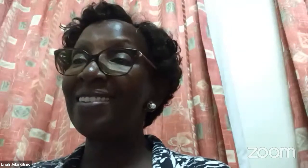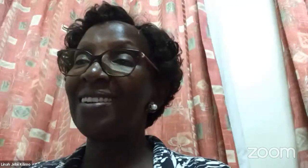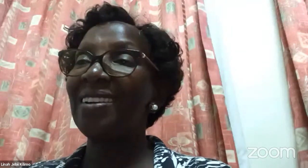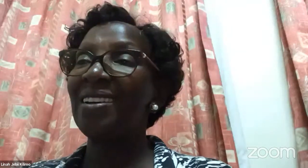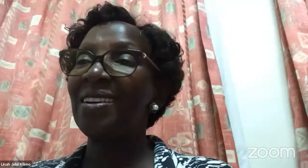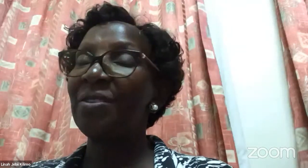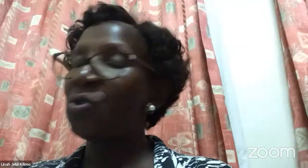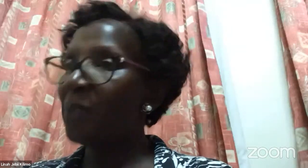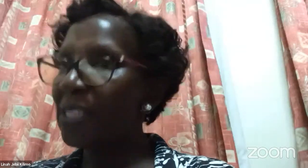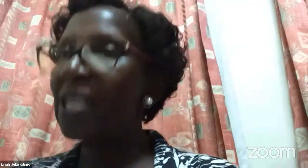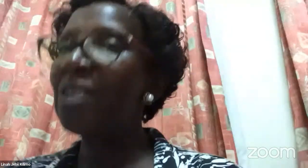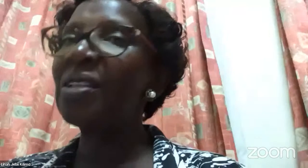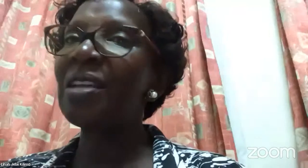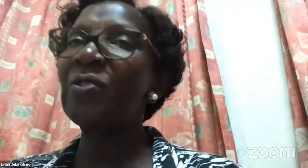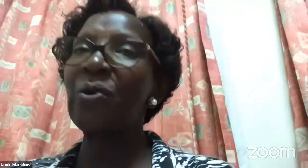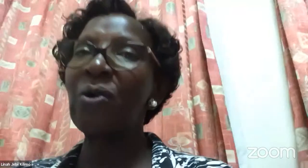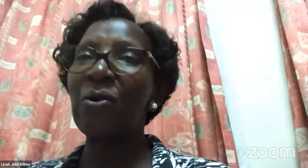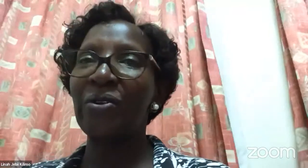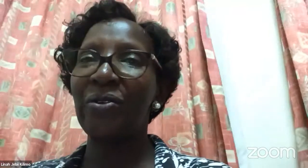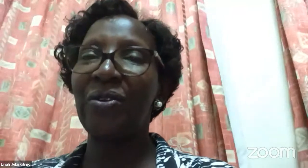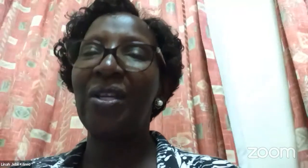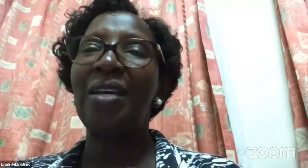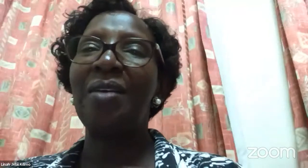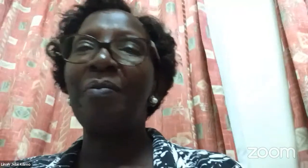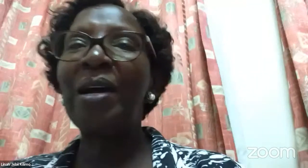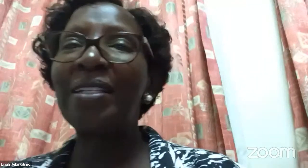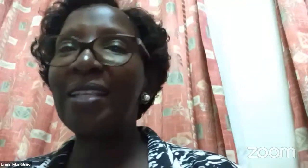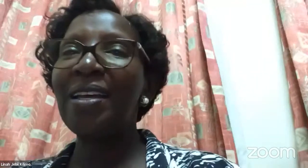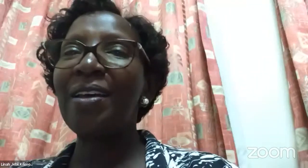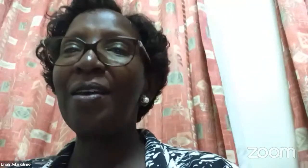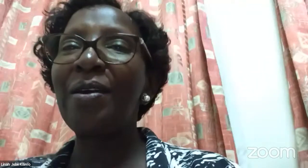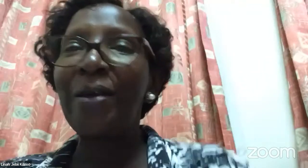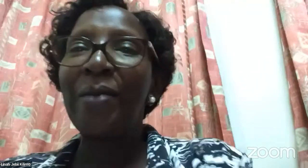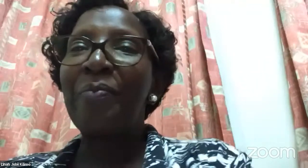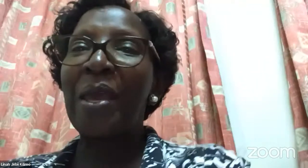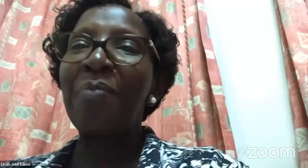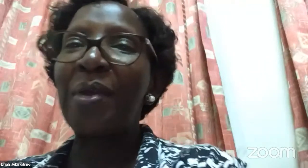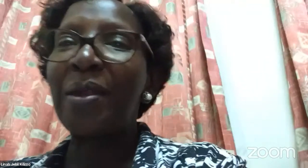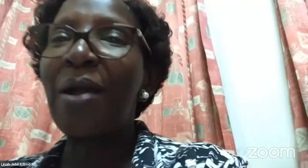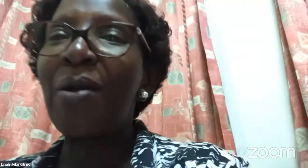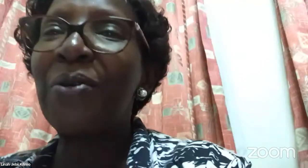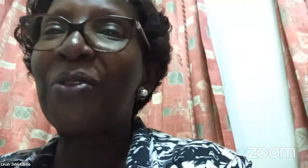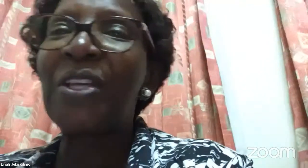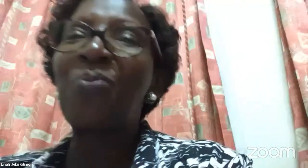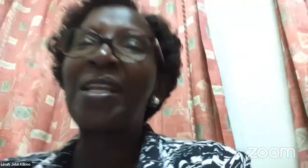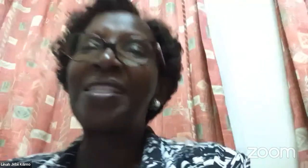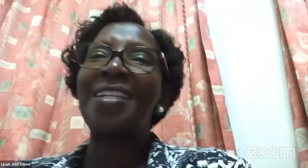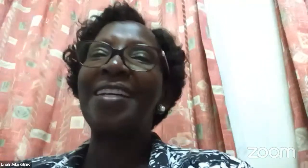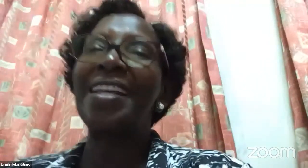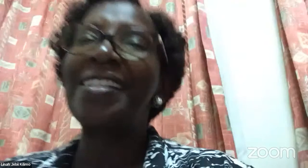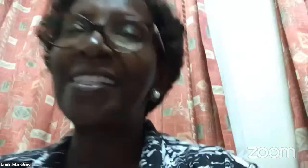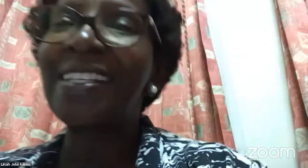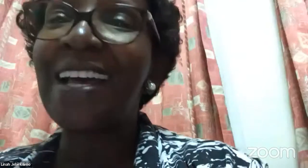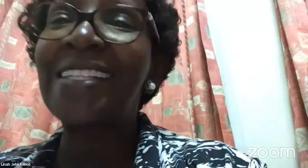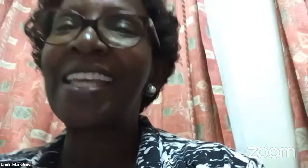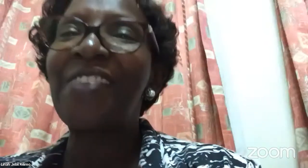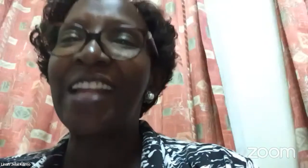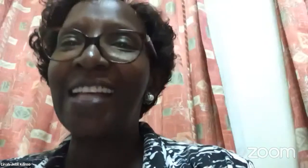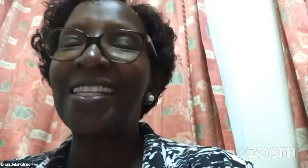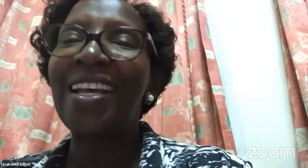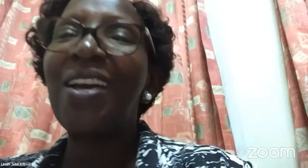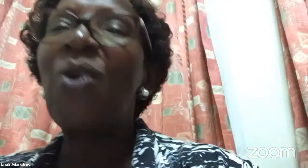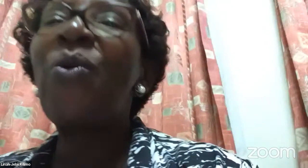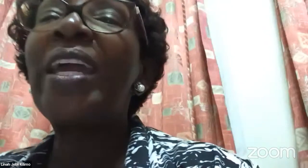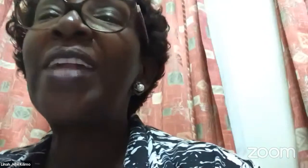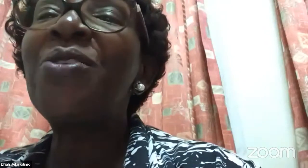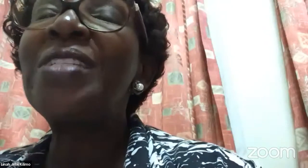tired. You must tell yourself to go on. But maybe now this space that Grace has given